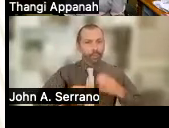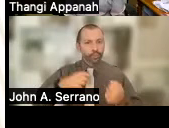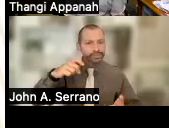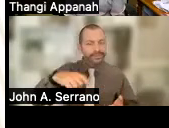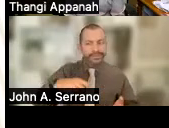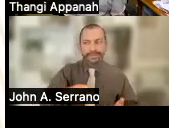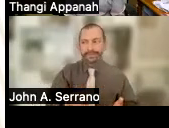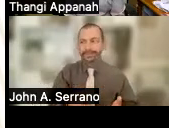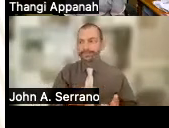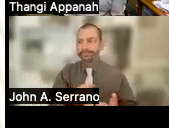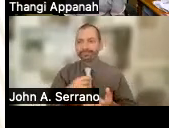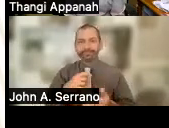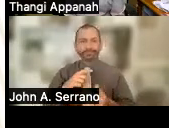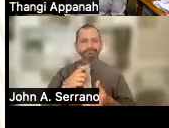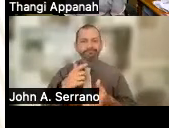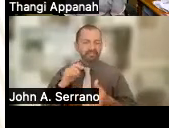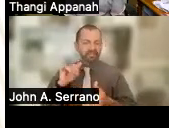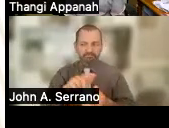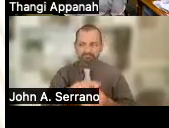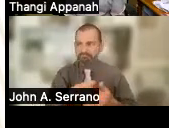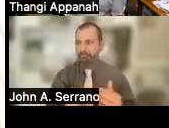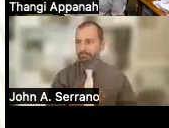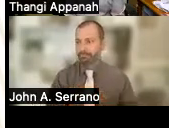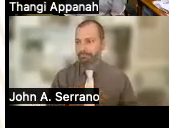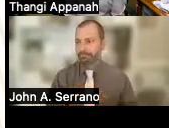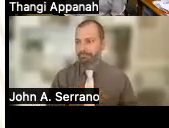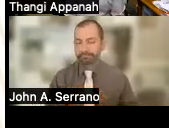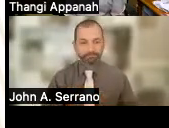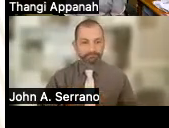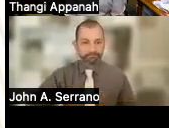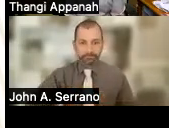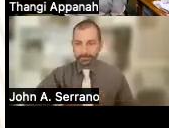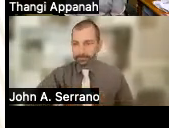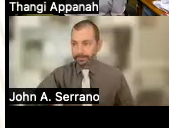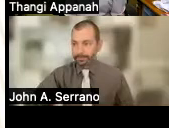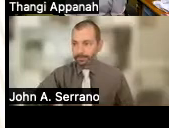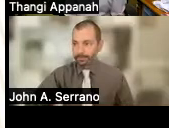We really need to be focusing on our students and their social emotional needs.